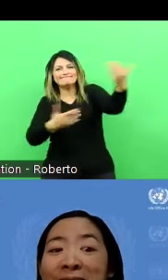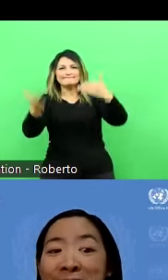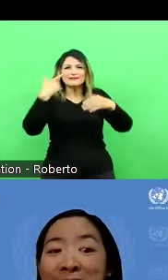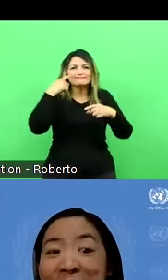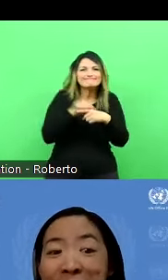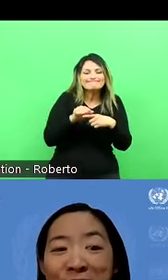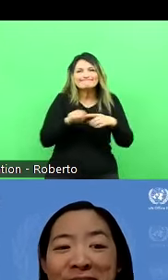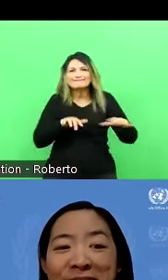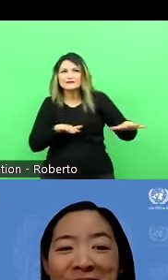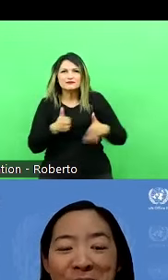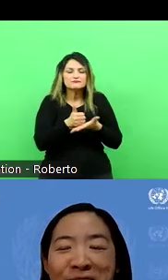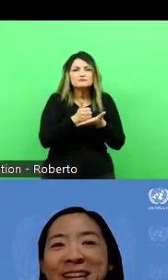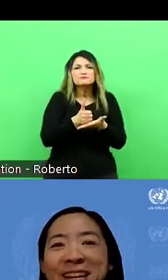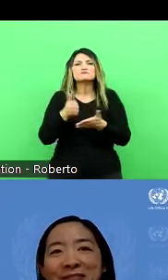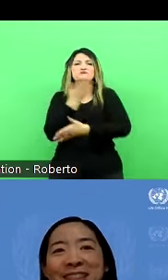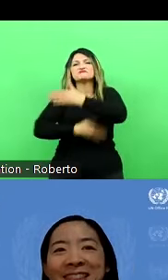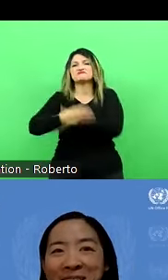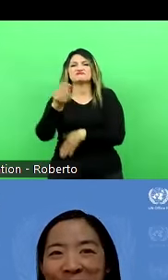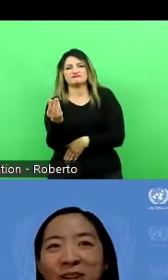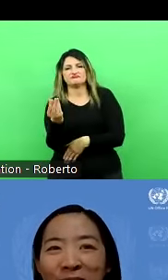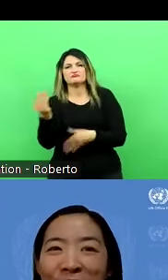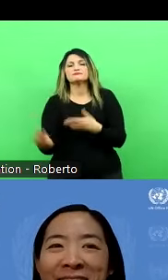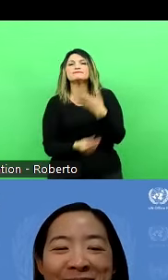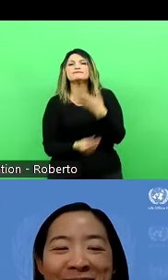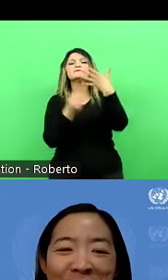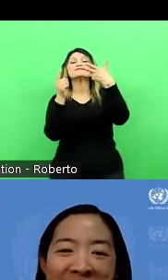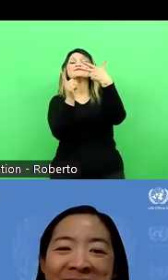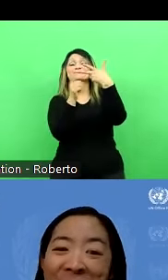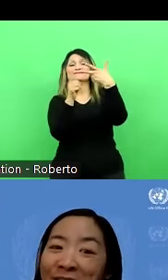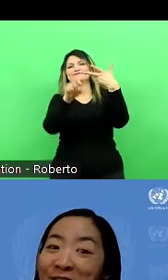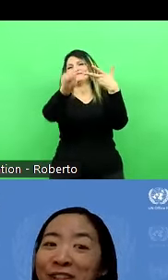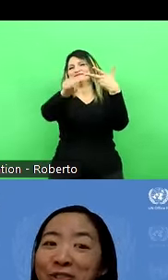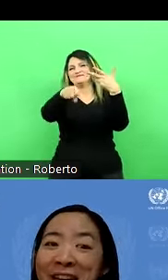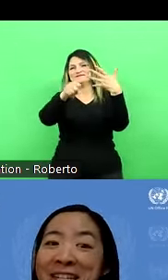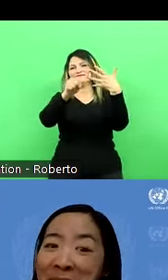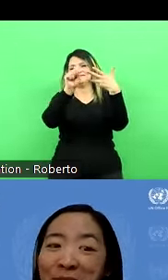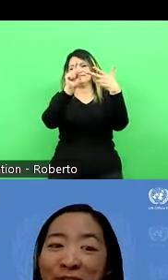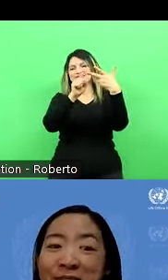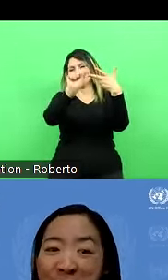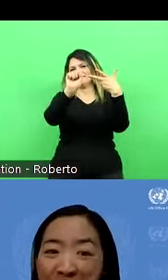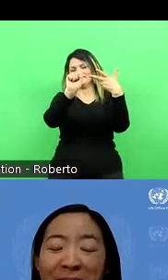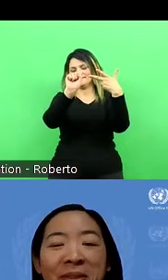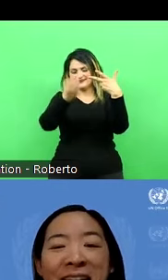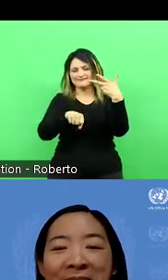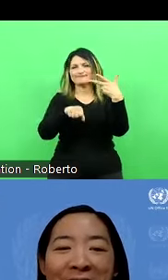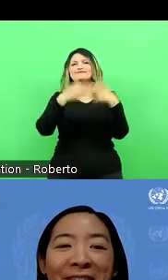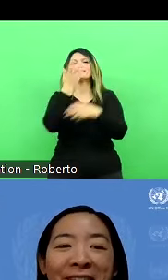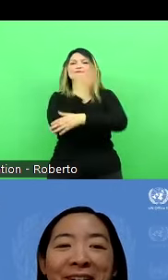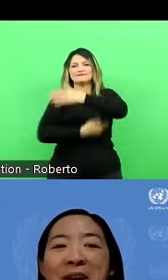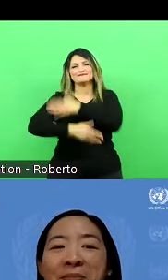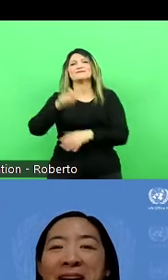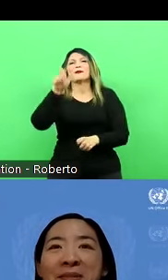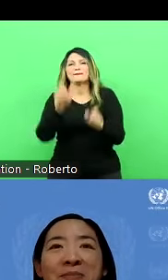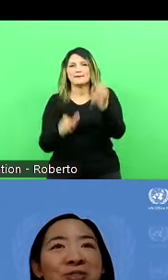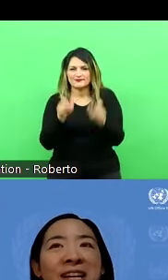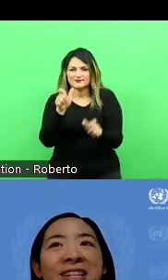are at least 7% who have scored 3. So meaning that we have very good examples from somewhere out there.